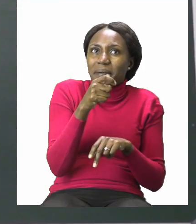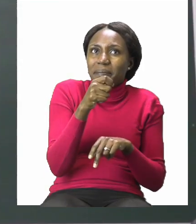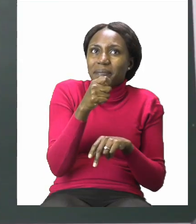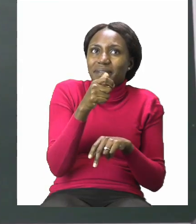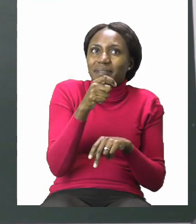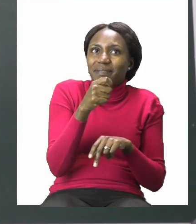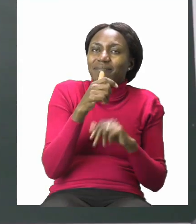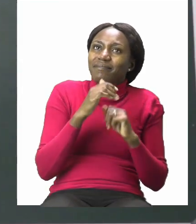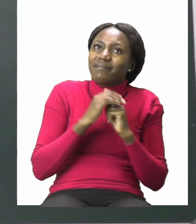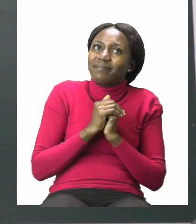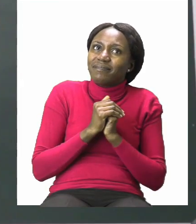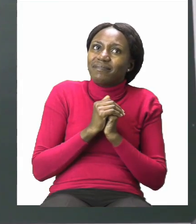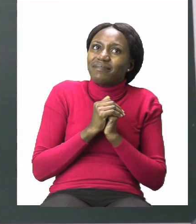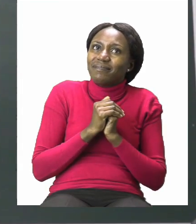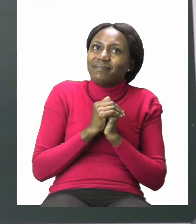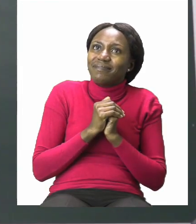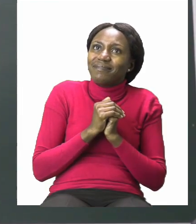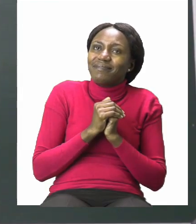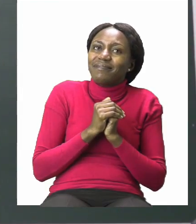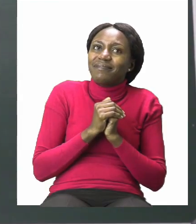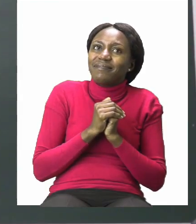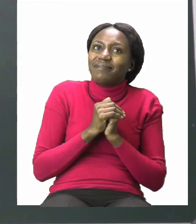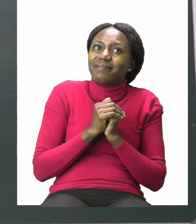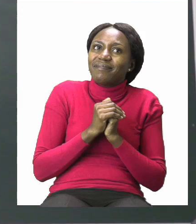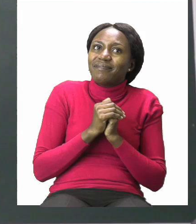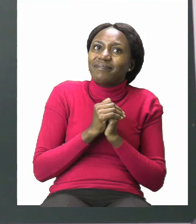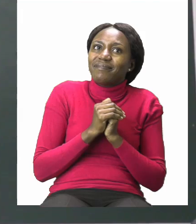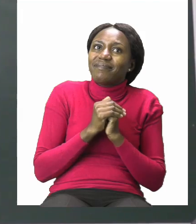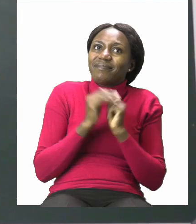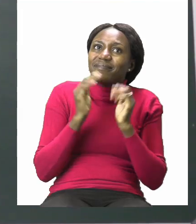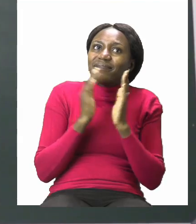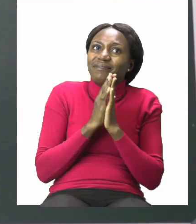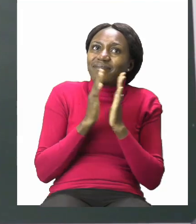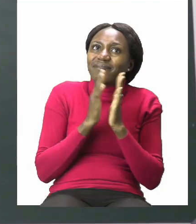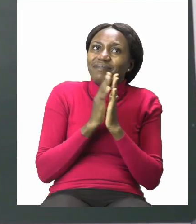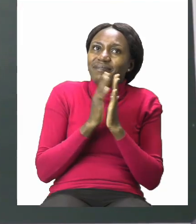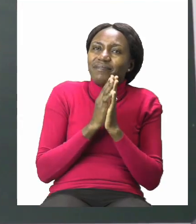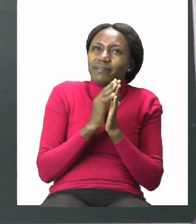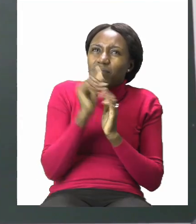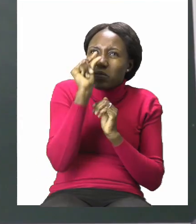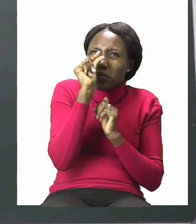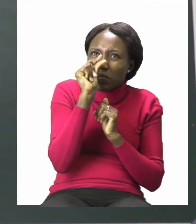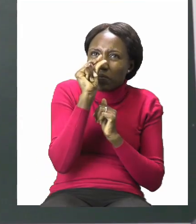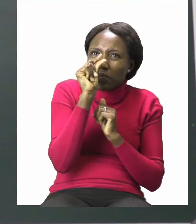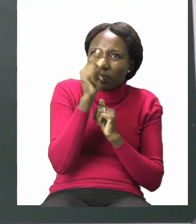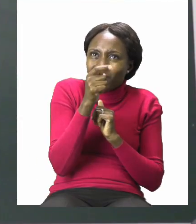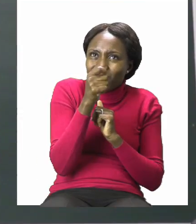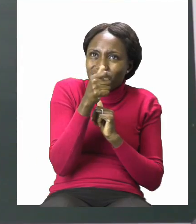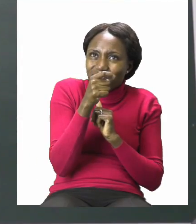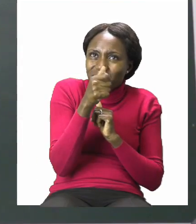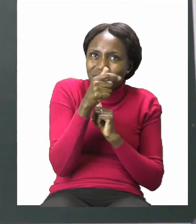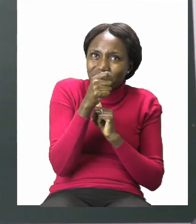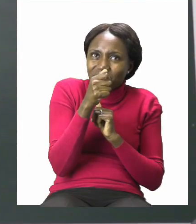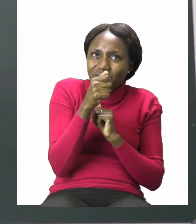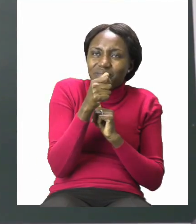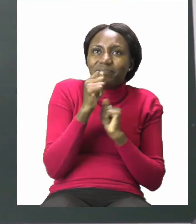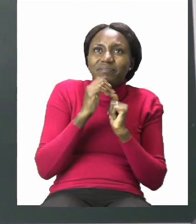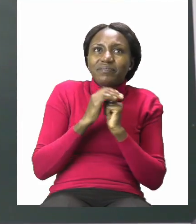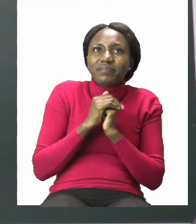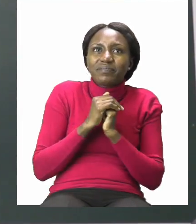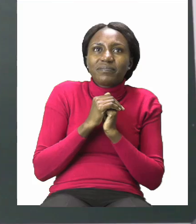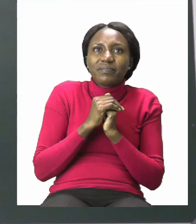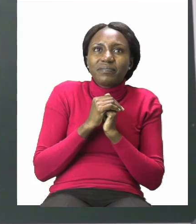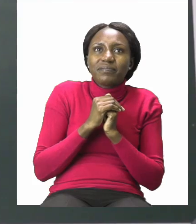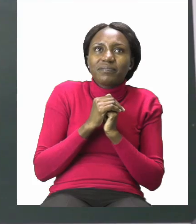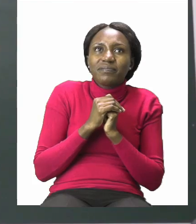the thing with the material that you're going to use, you make sure that it is small enough for you to stick. So, if you're